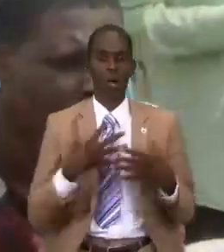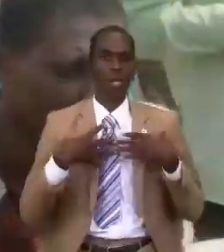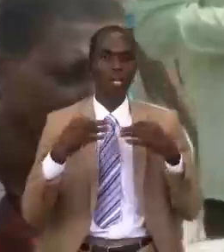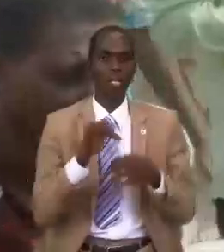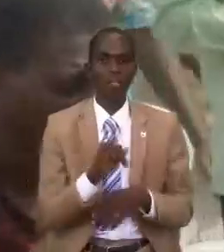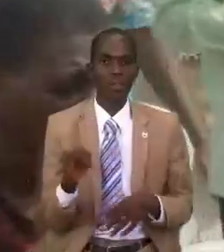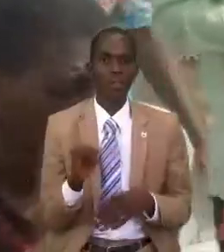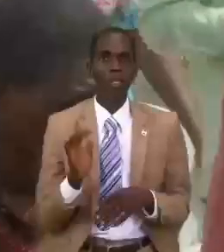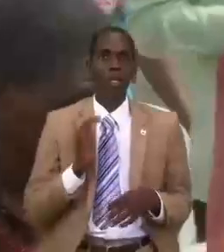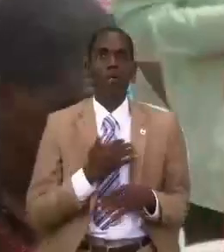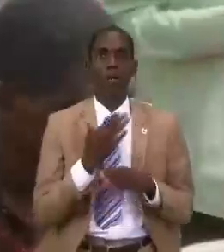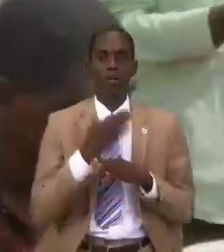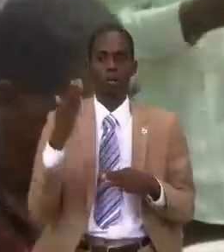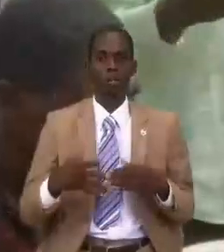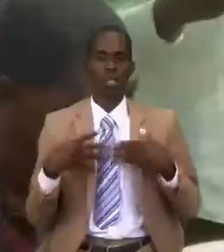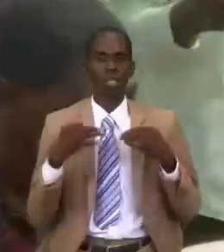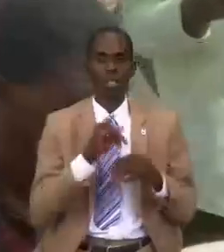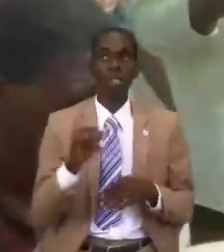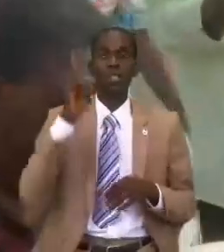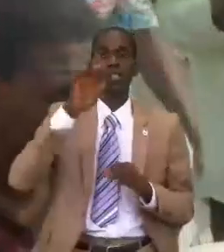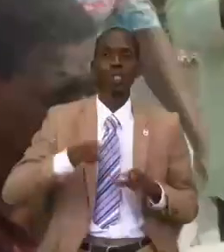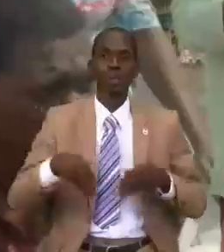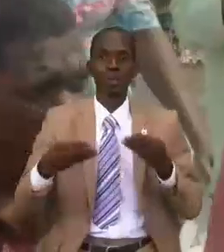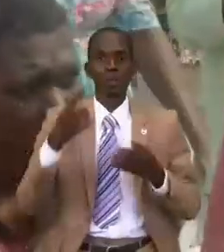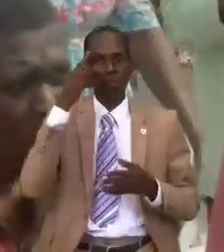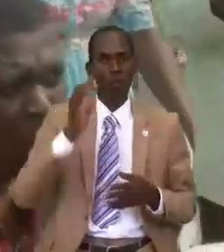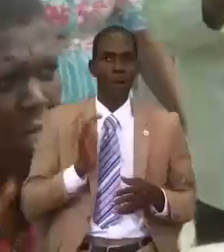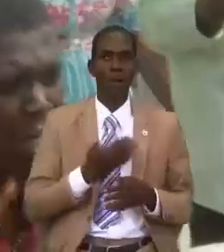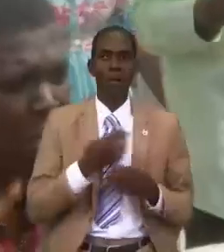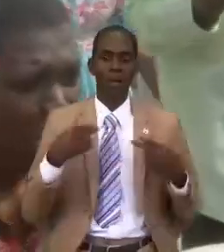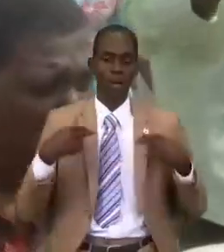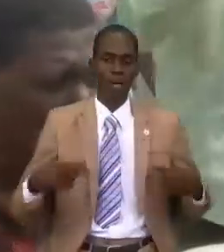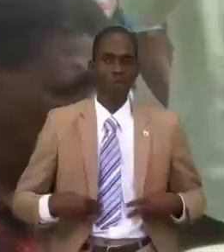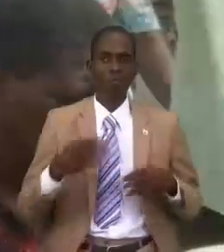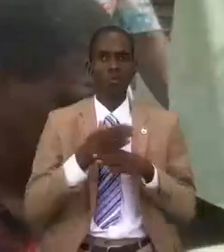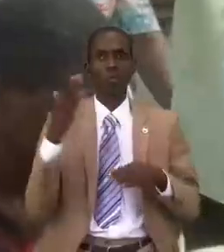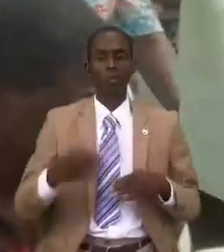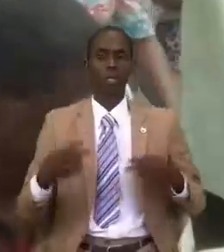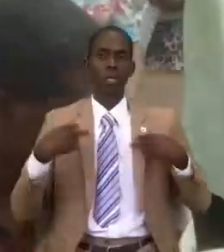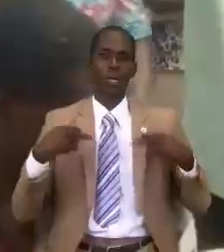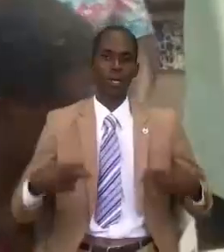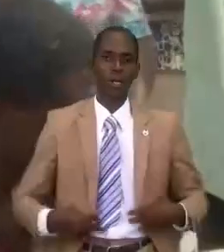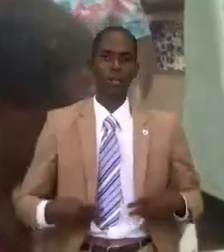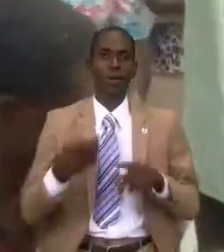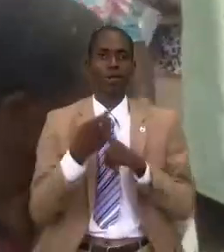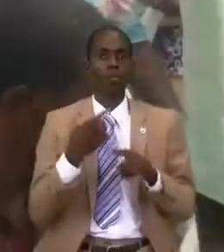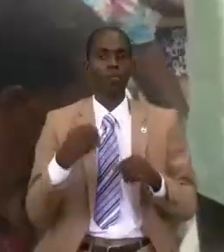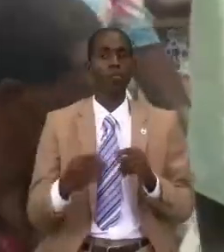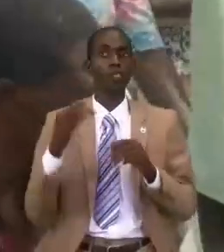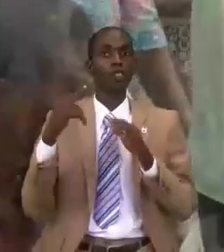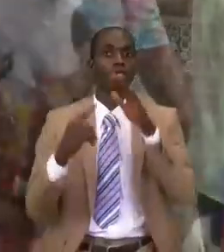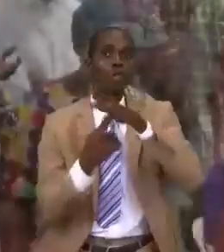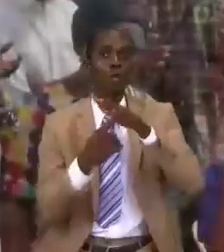our health, totally healthy, from the top of the head to the tip of the toe. He provided for